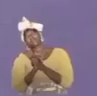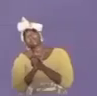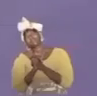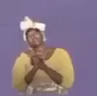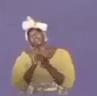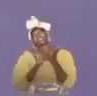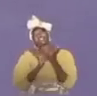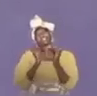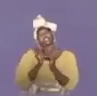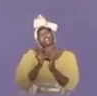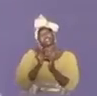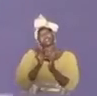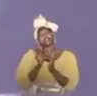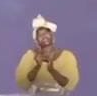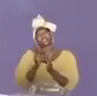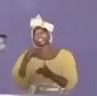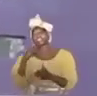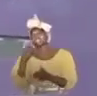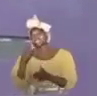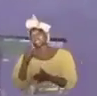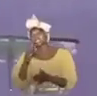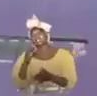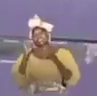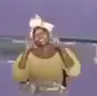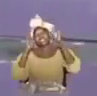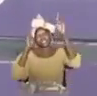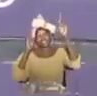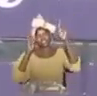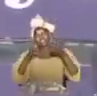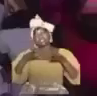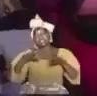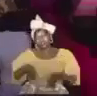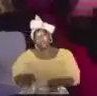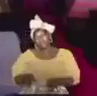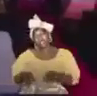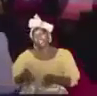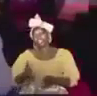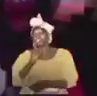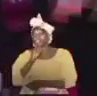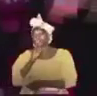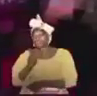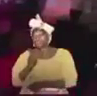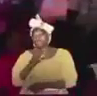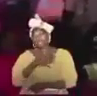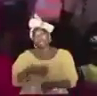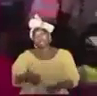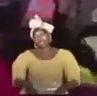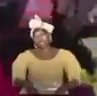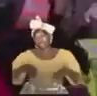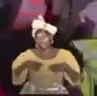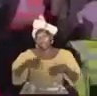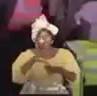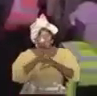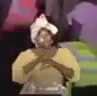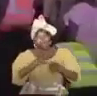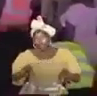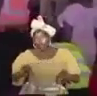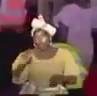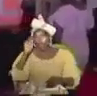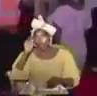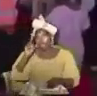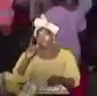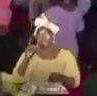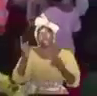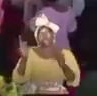Jesus, speaking about himself, said, I am the way, I am the truth, and I am the life. He says, no man cometh to the Father except by